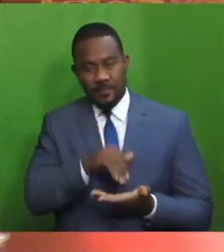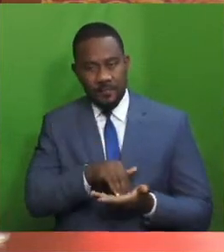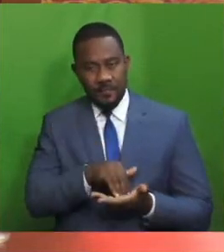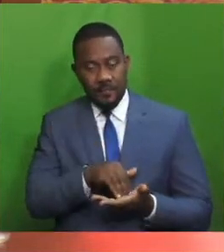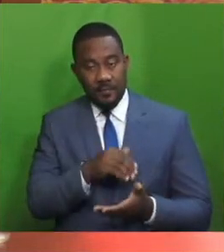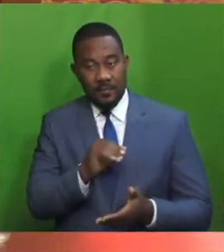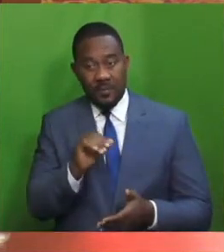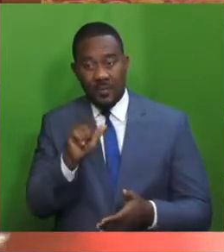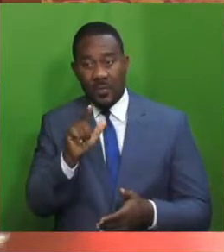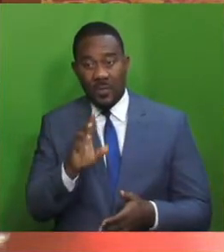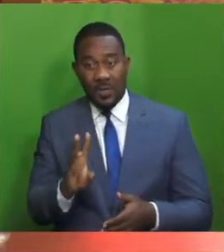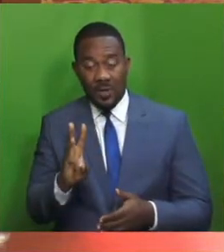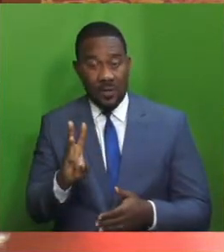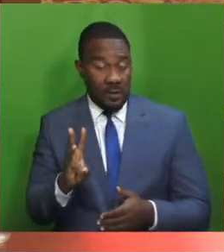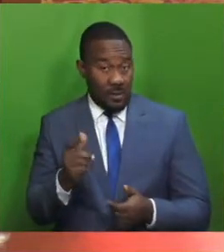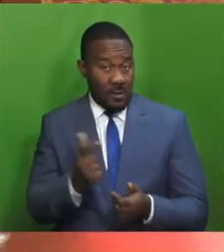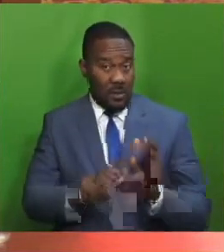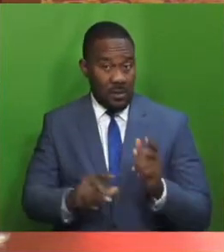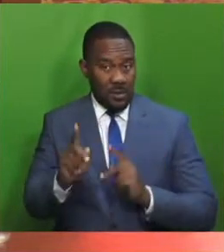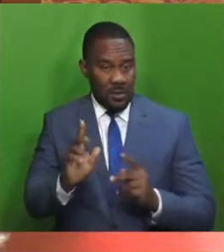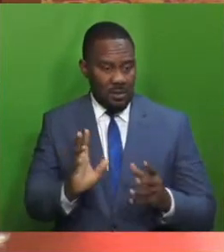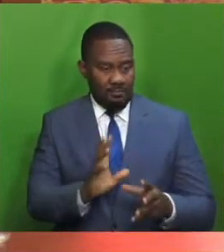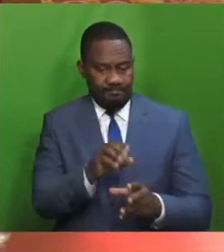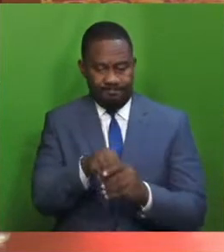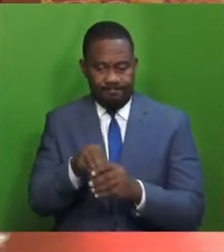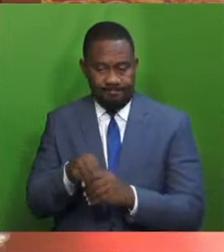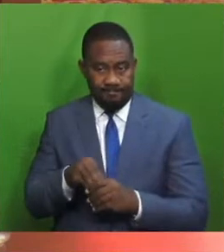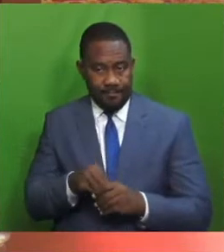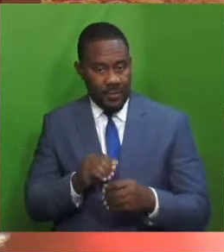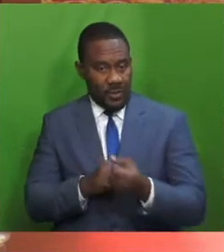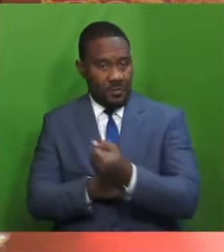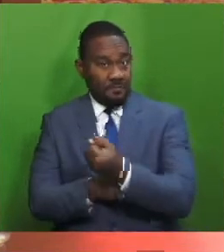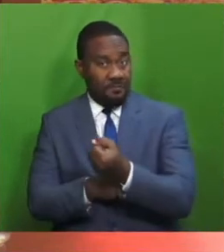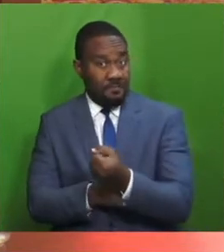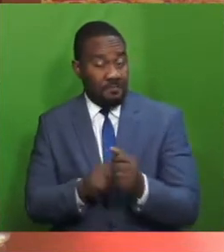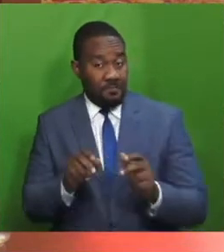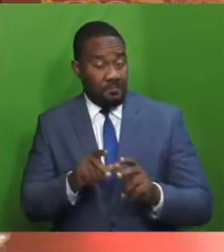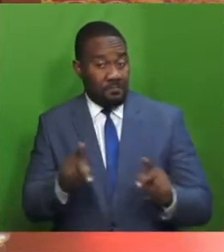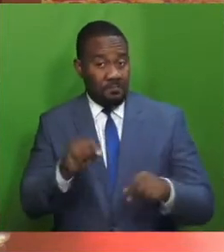138,026 Ghanaian citizens have been recruited under various programs to support public sector delivery.